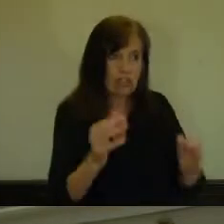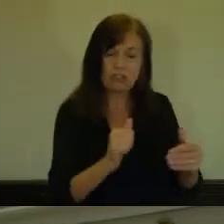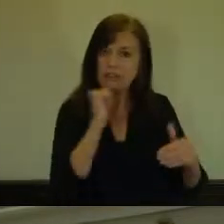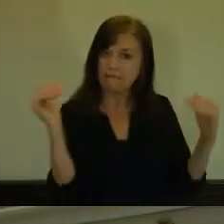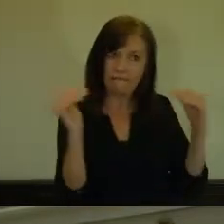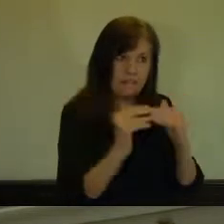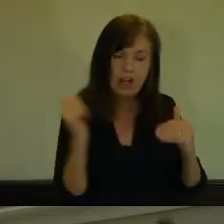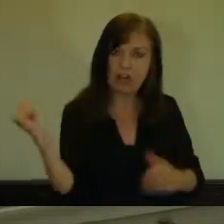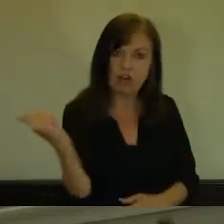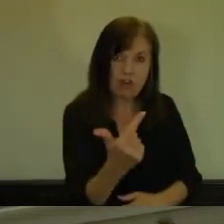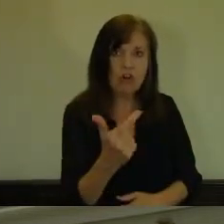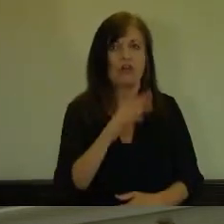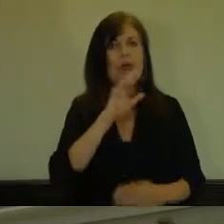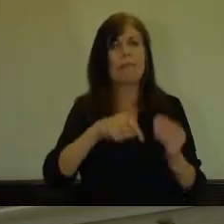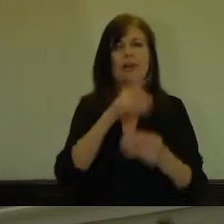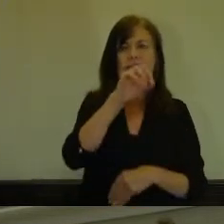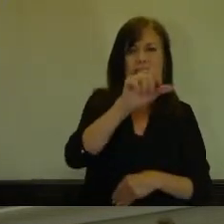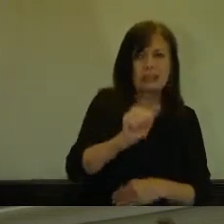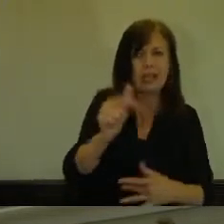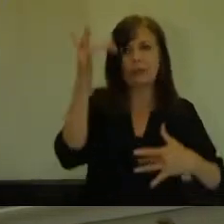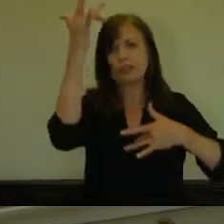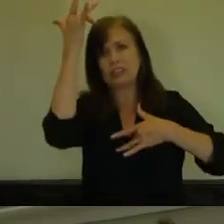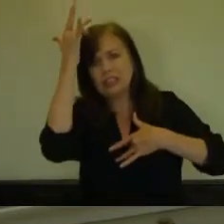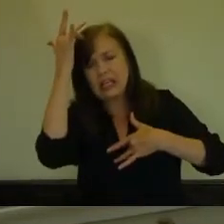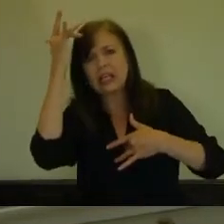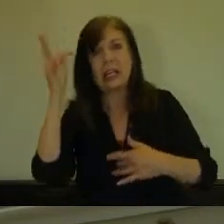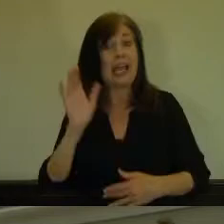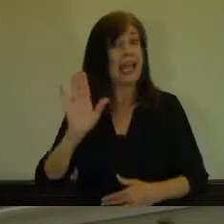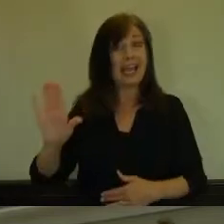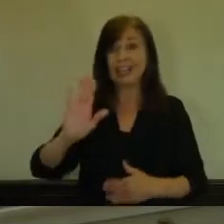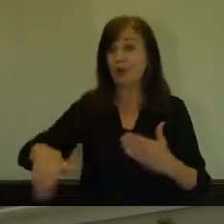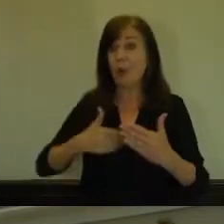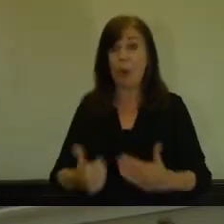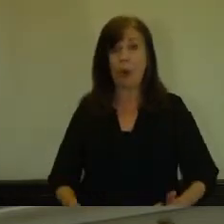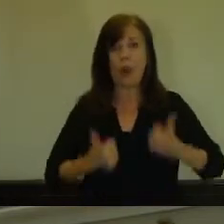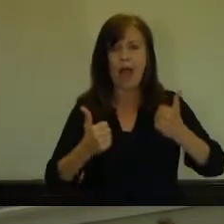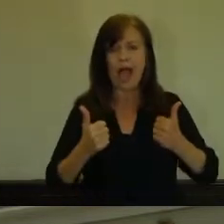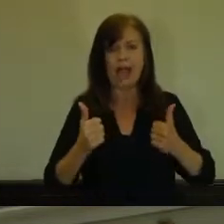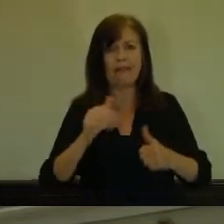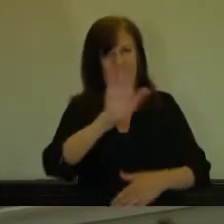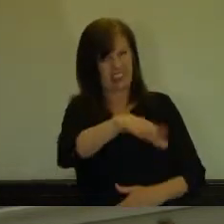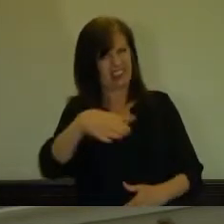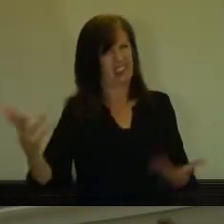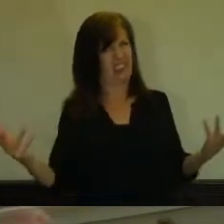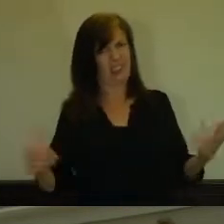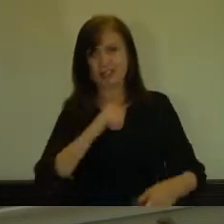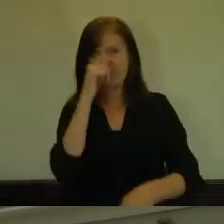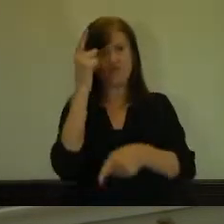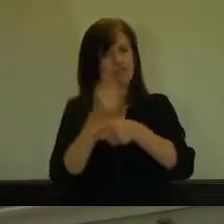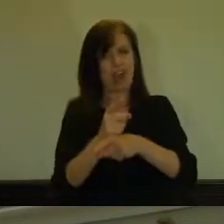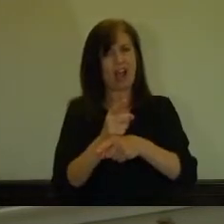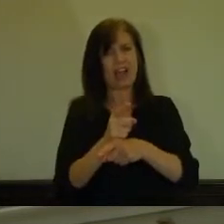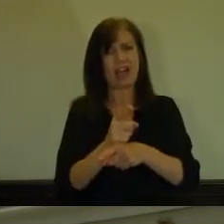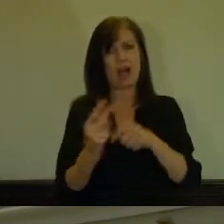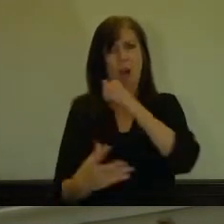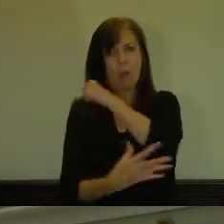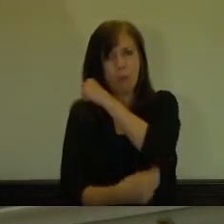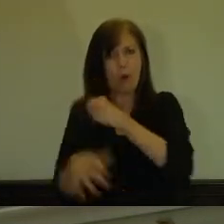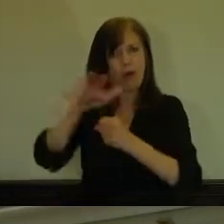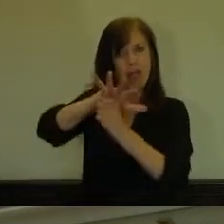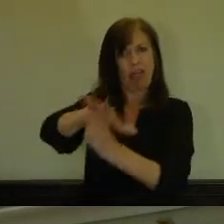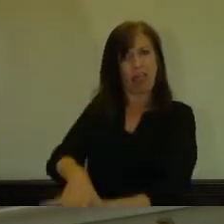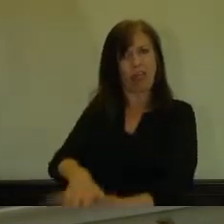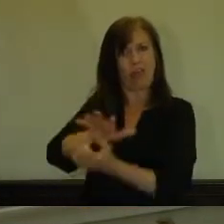quo. His entire life was a protest against current systems in the way of life that left the poor, the oppressed, and